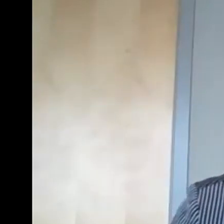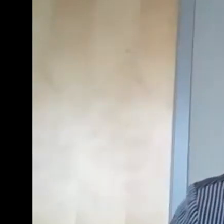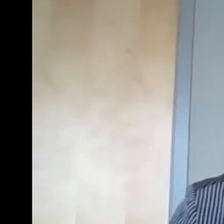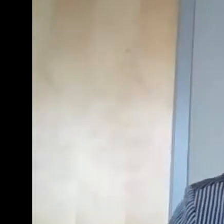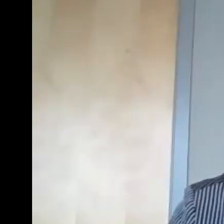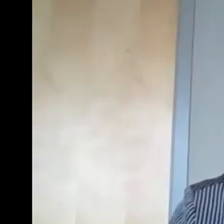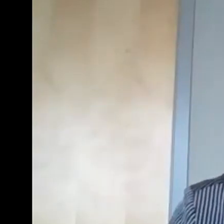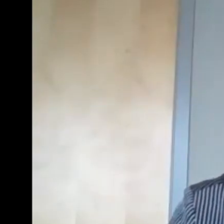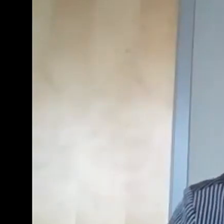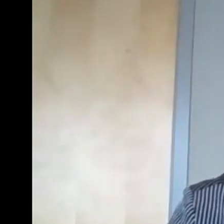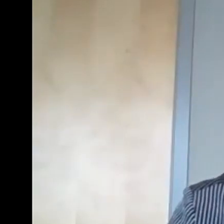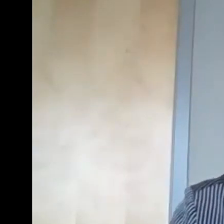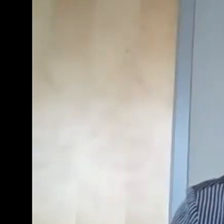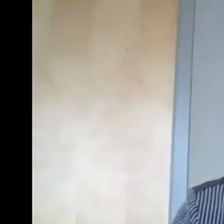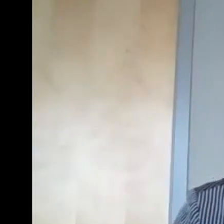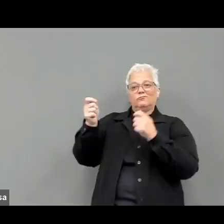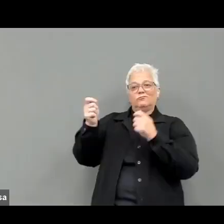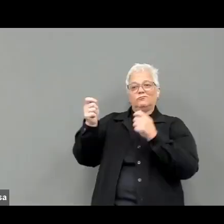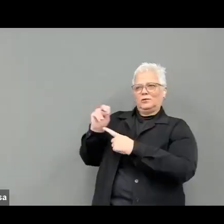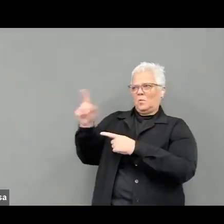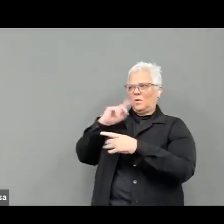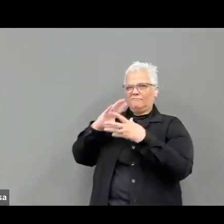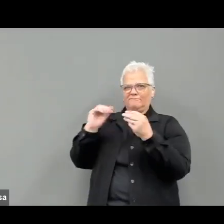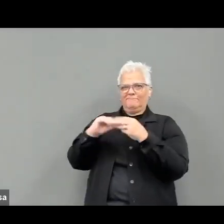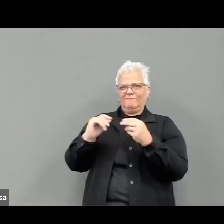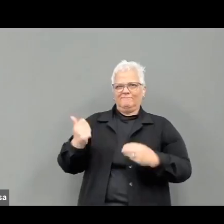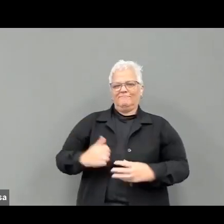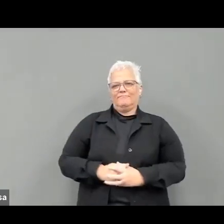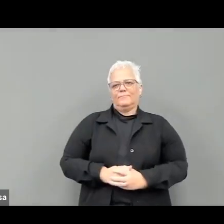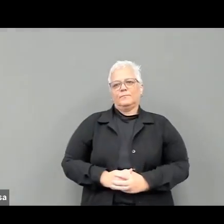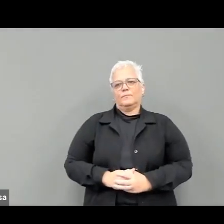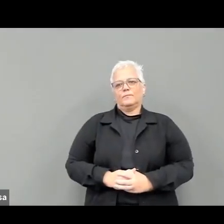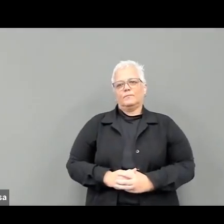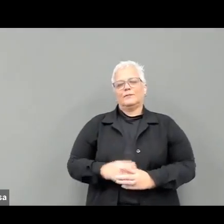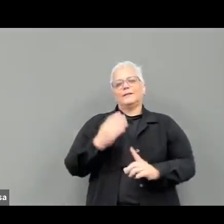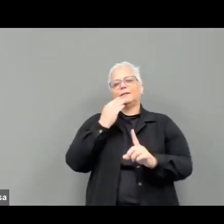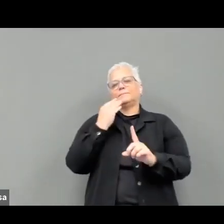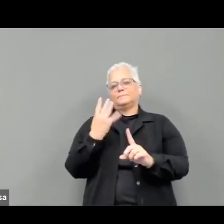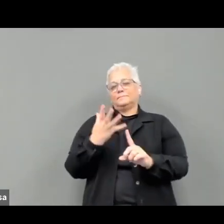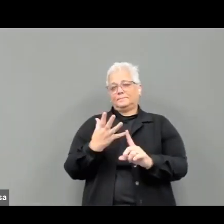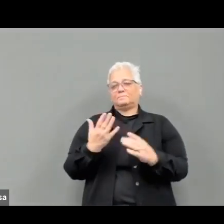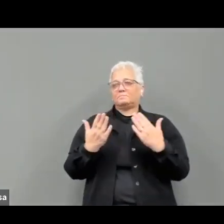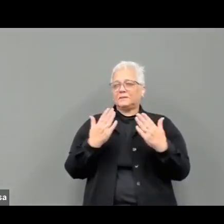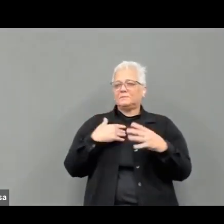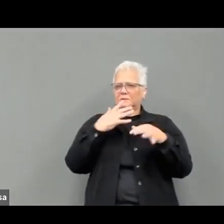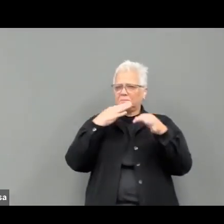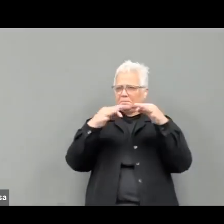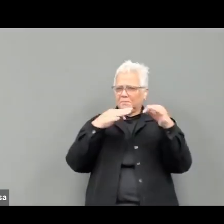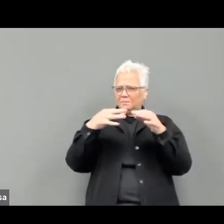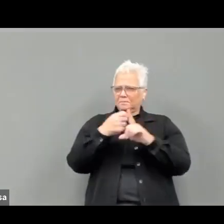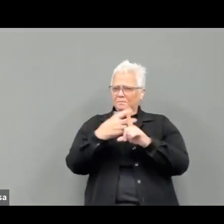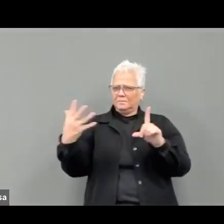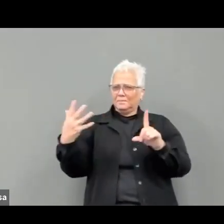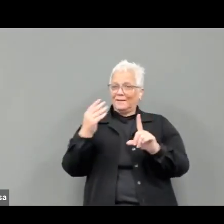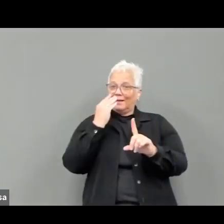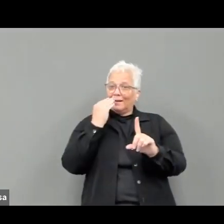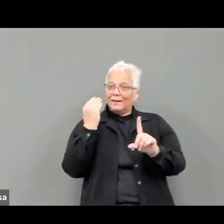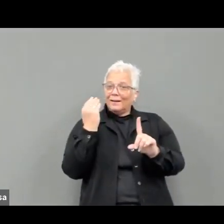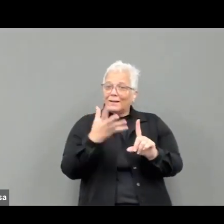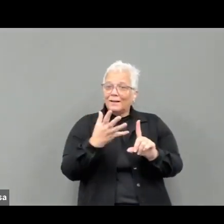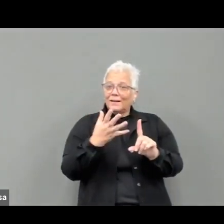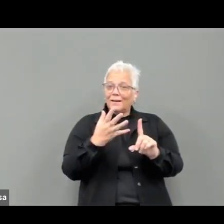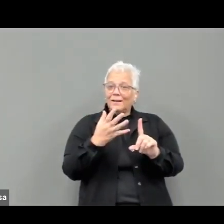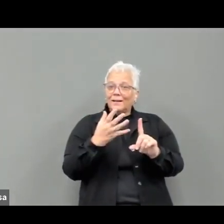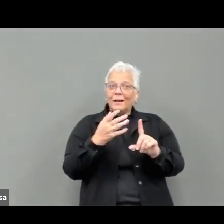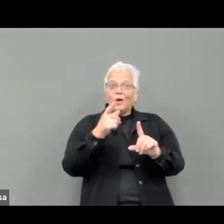I possibly am going to be redundant from previous comments. I couldn't hear anything that was being said.